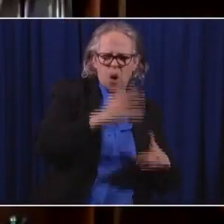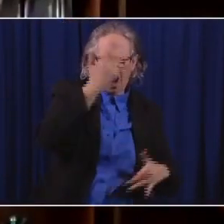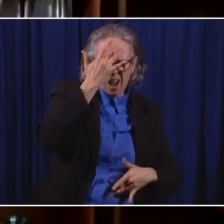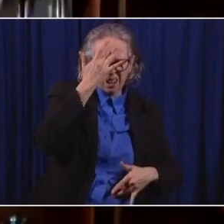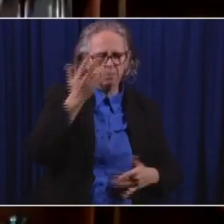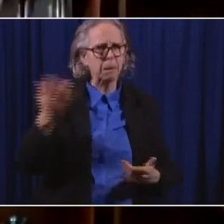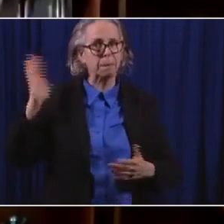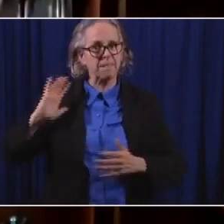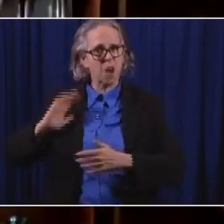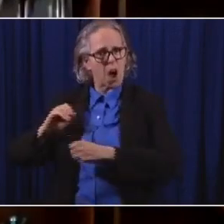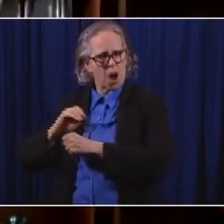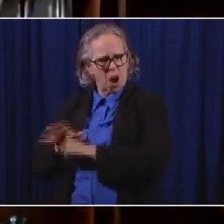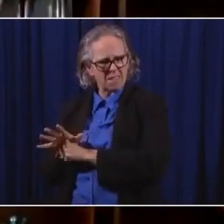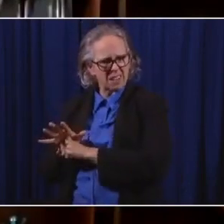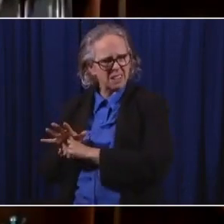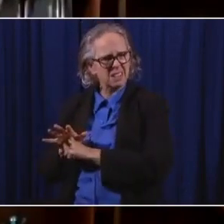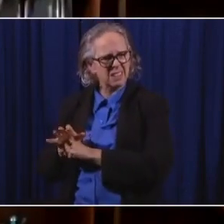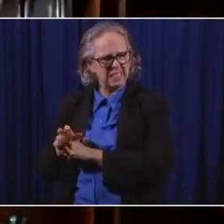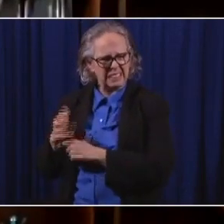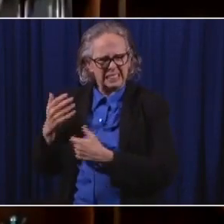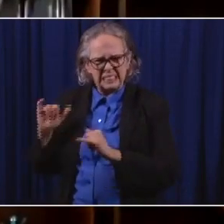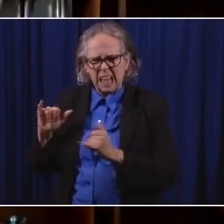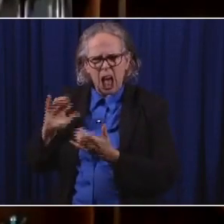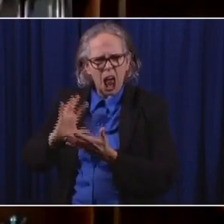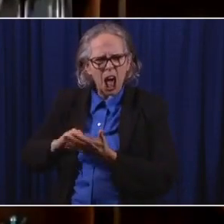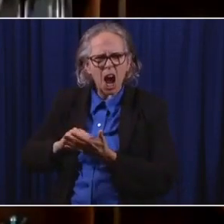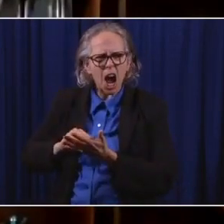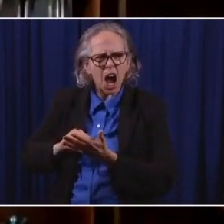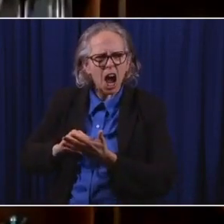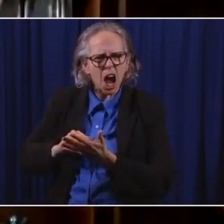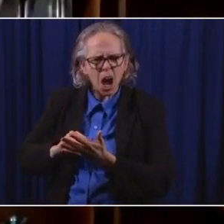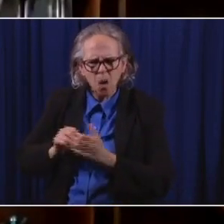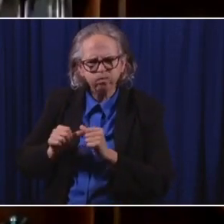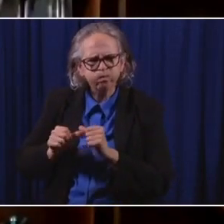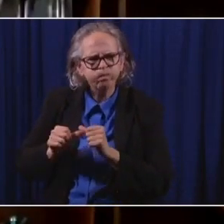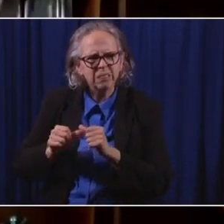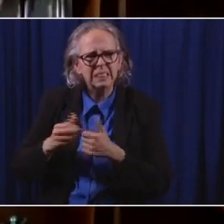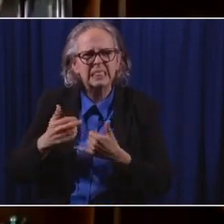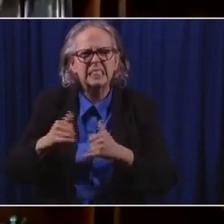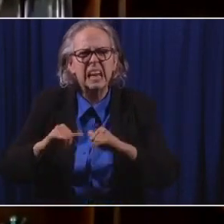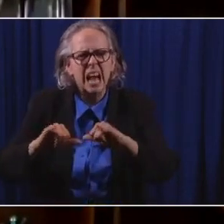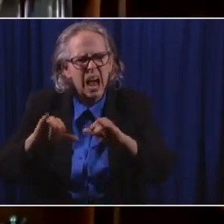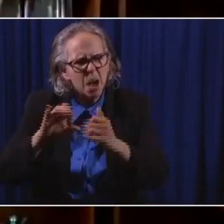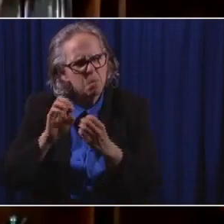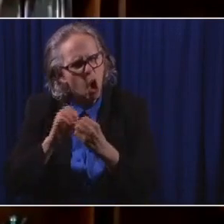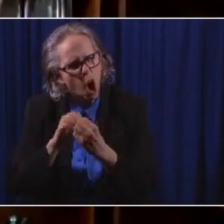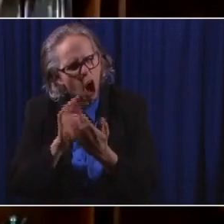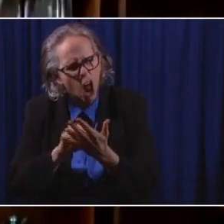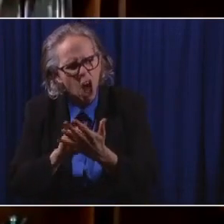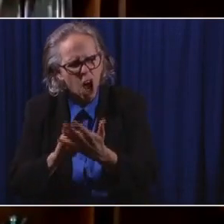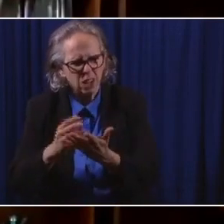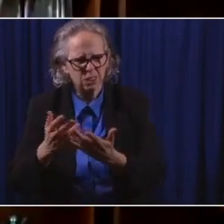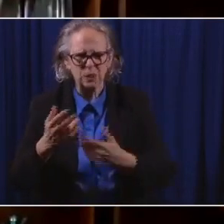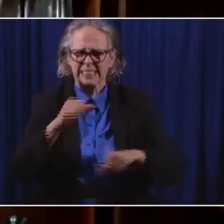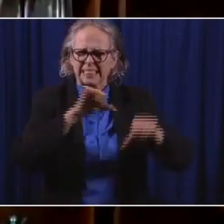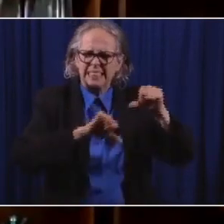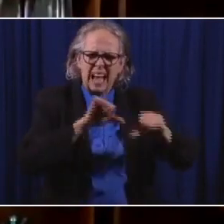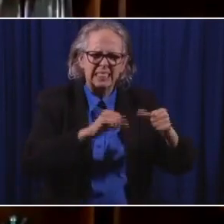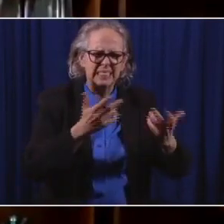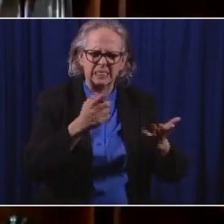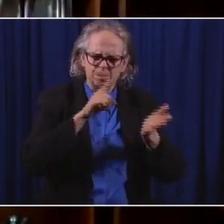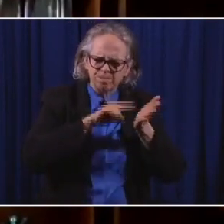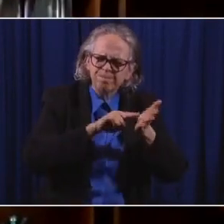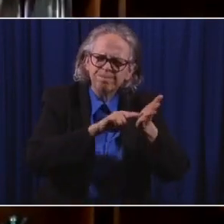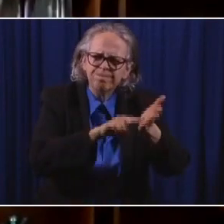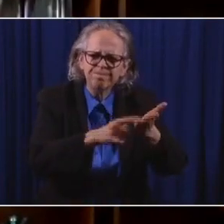lot, and we have a lot more to learn. And so I think that the science and my colleagues, the research they're doing is phenomenal,